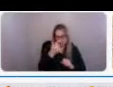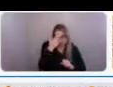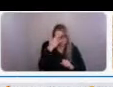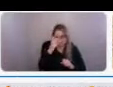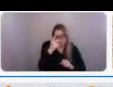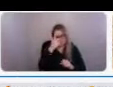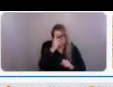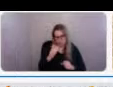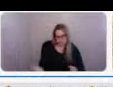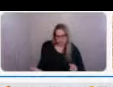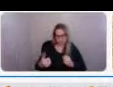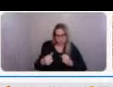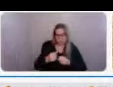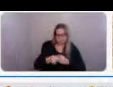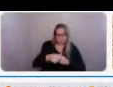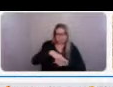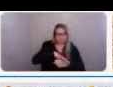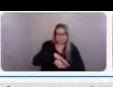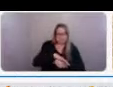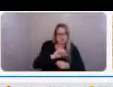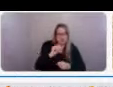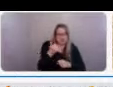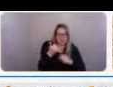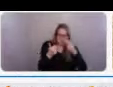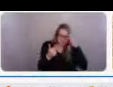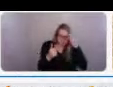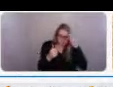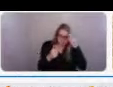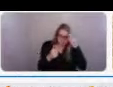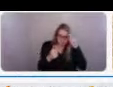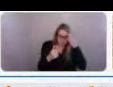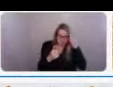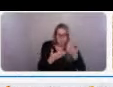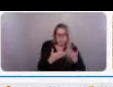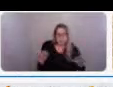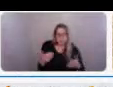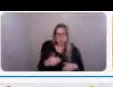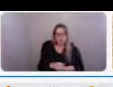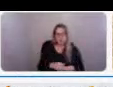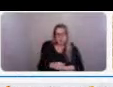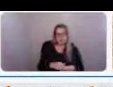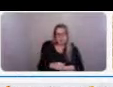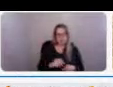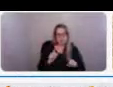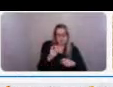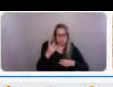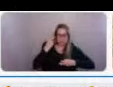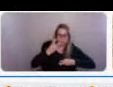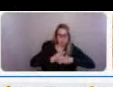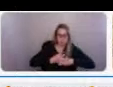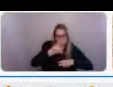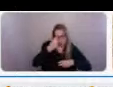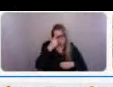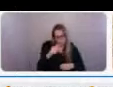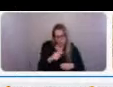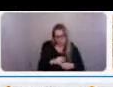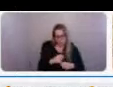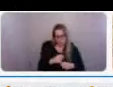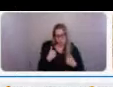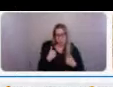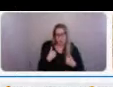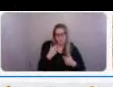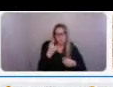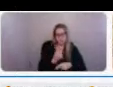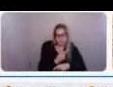of the pandemic and because of you know other other items that um that were very difficult for for to have an accurate